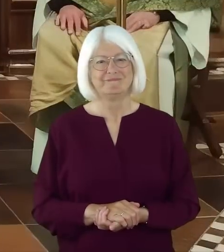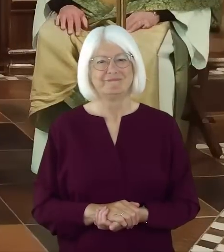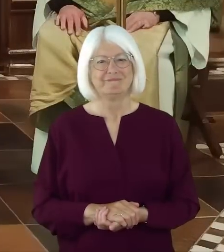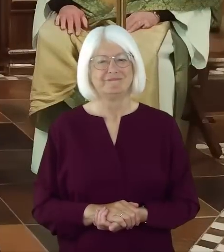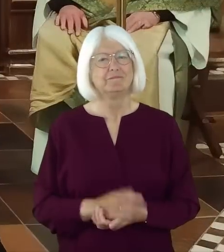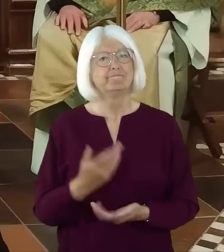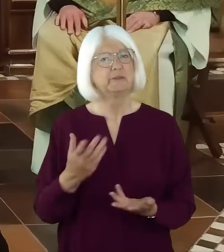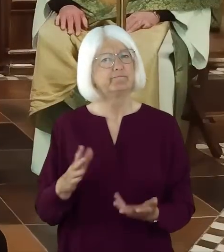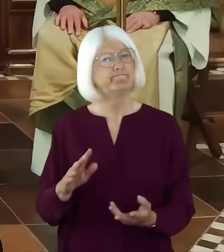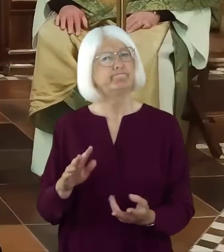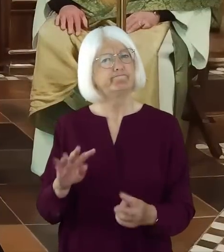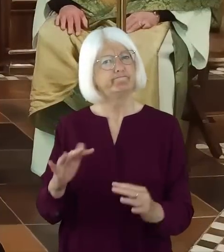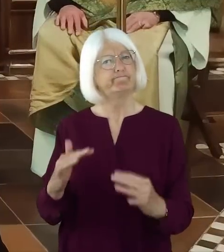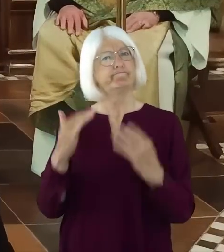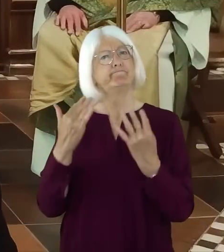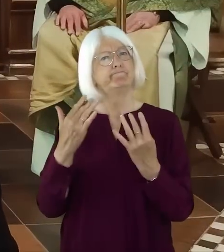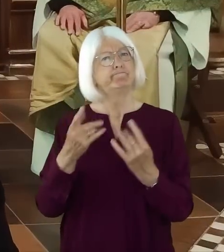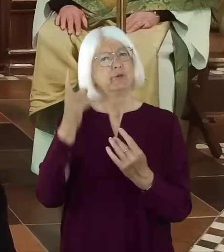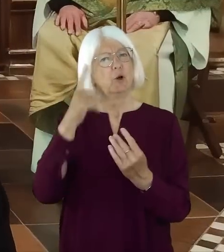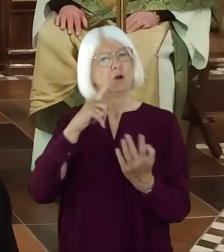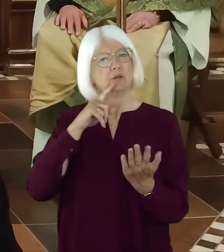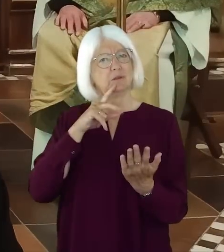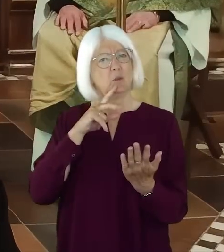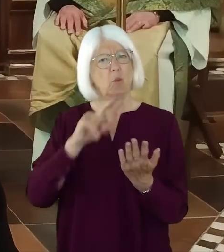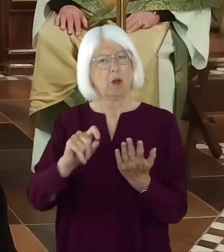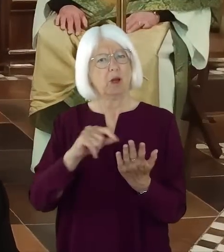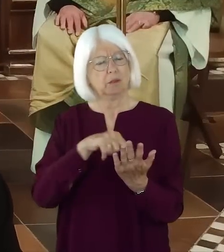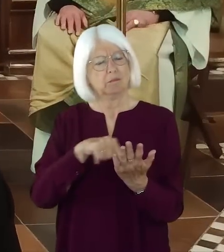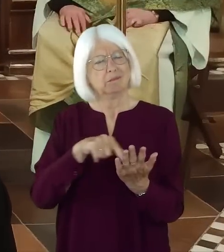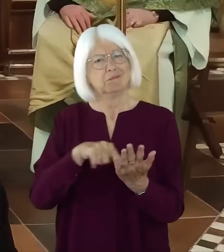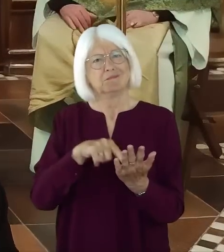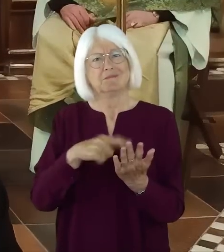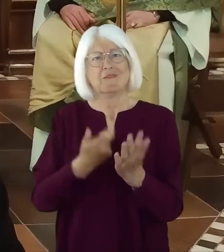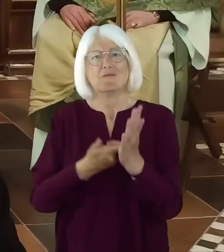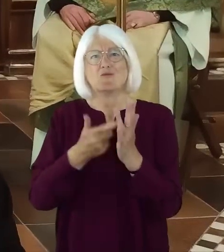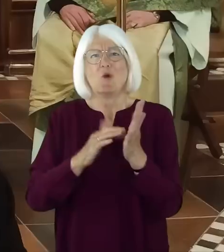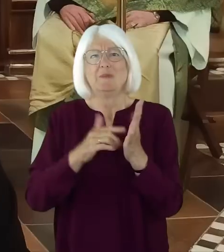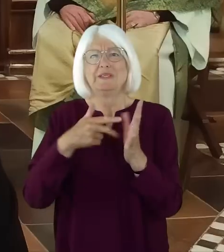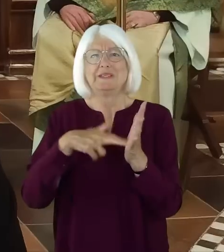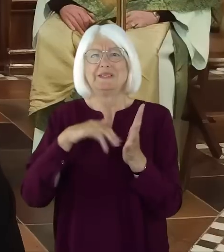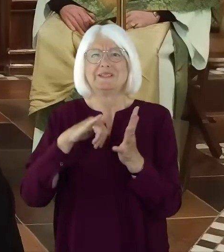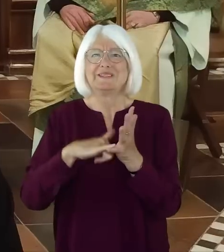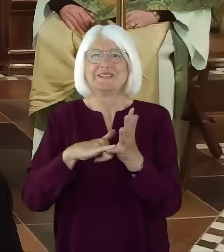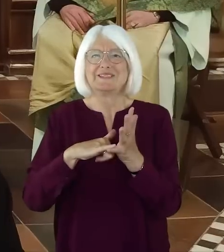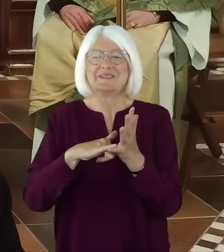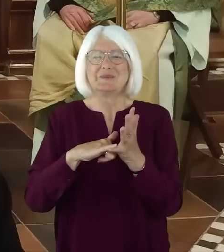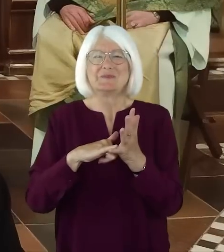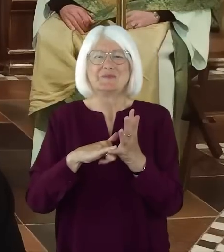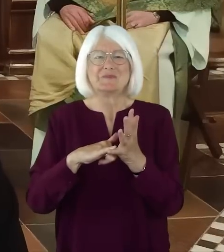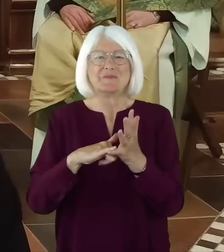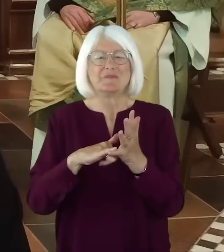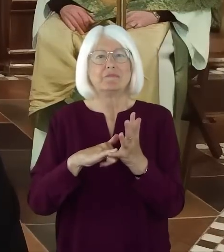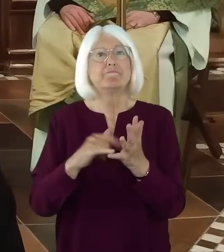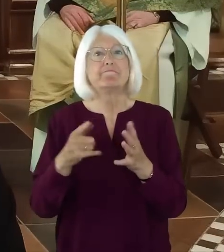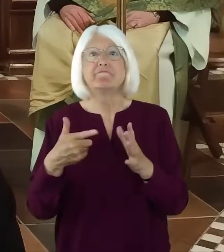We listen to God's word, a reading from St. Paul's letter to the Romans. The